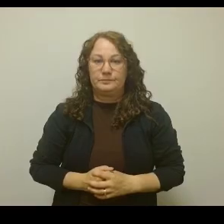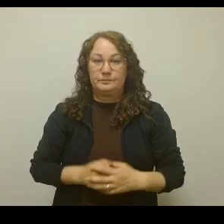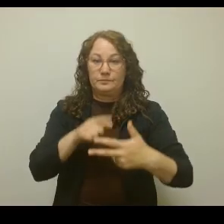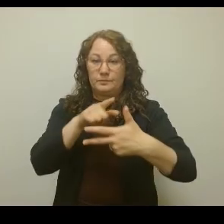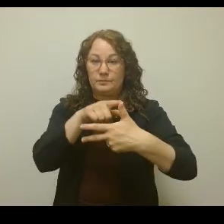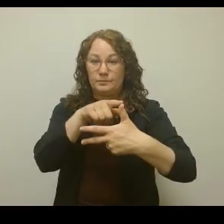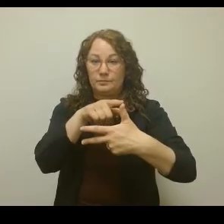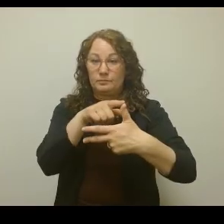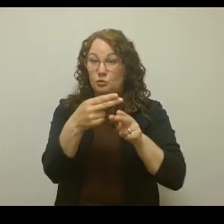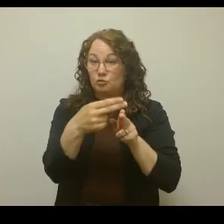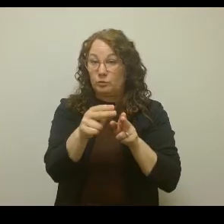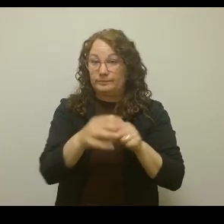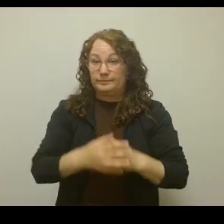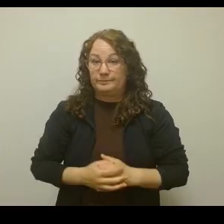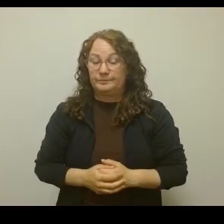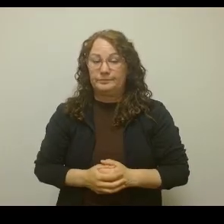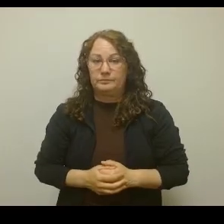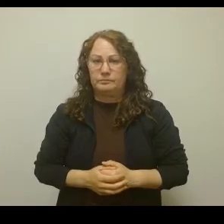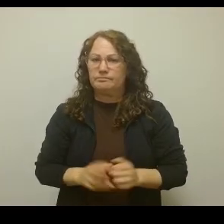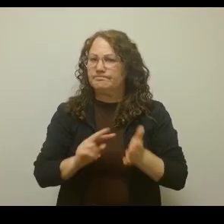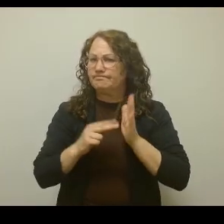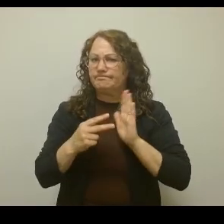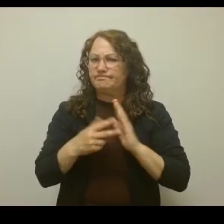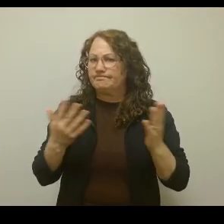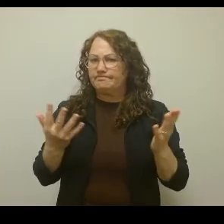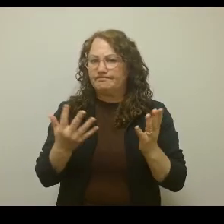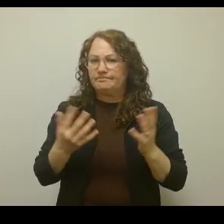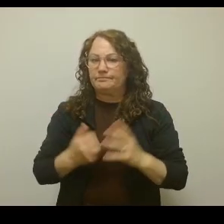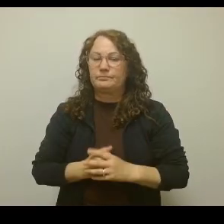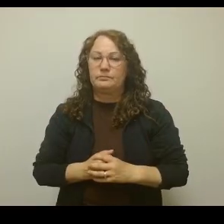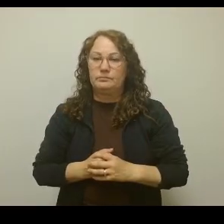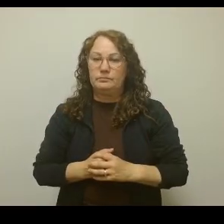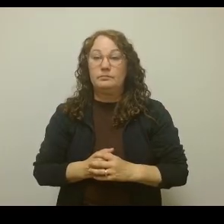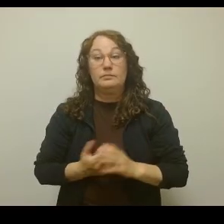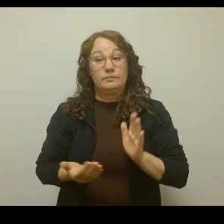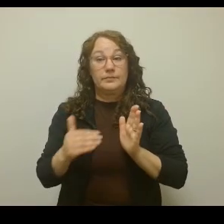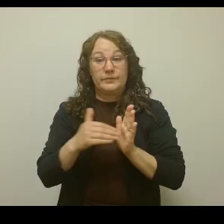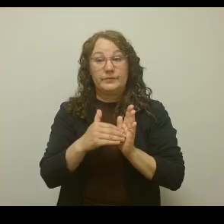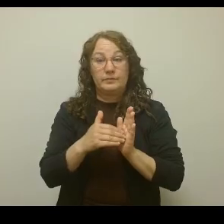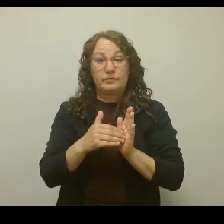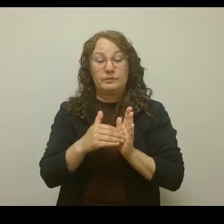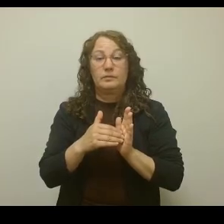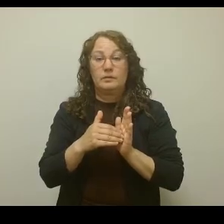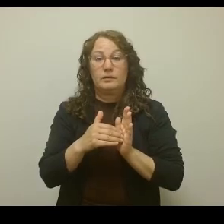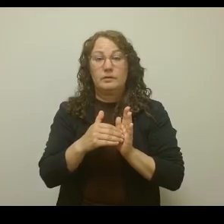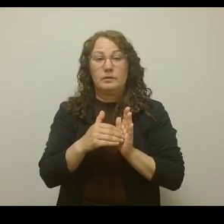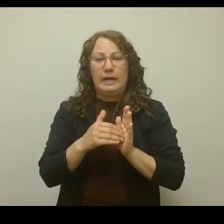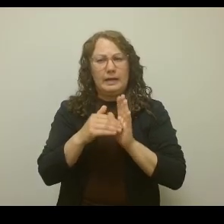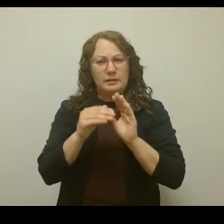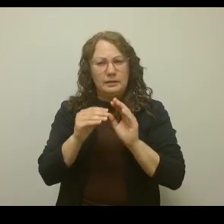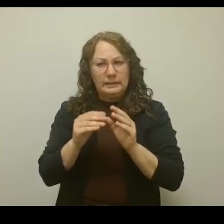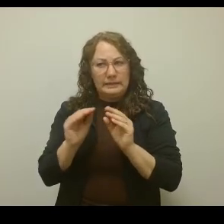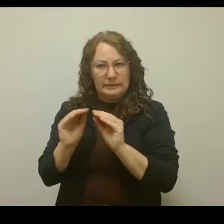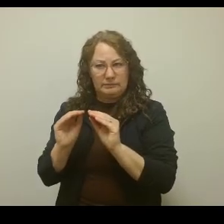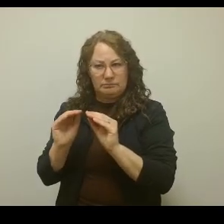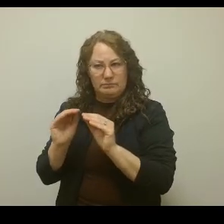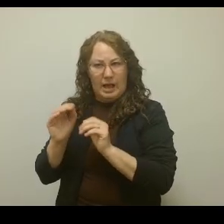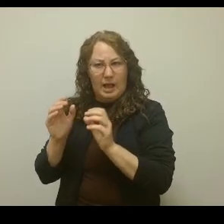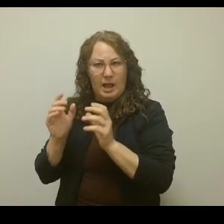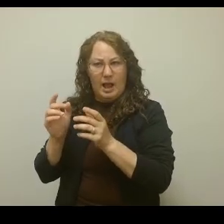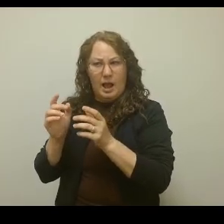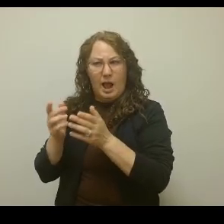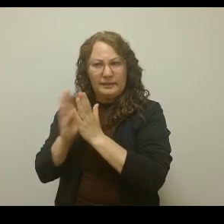short, what does that mean exactly? Again, ask, clarify with your